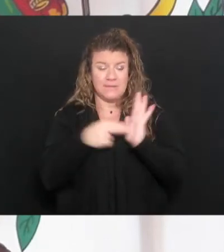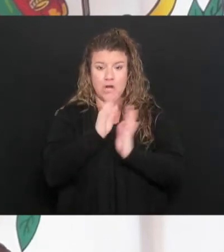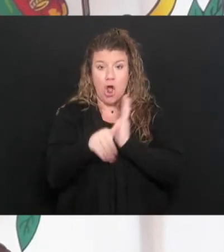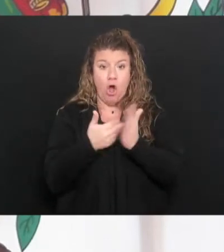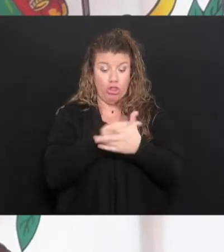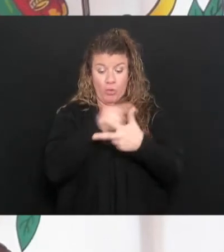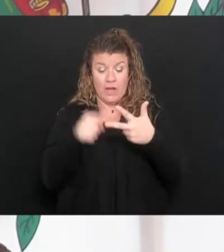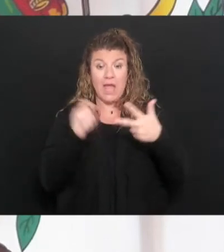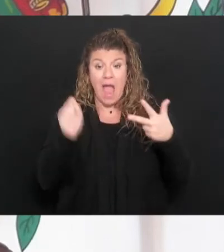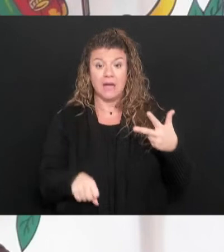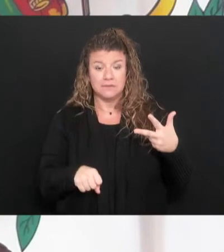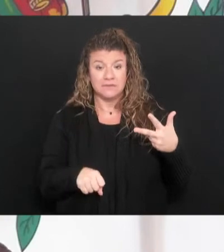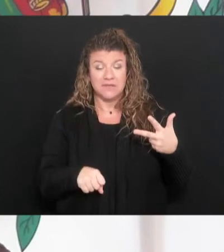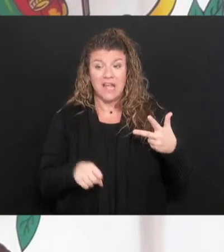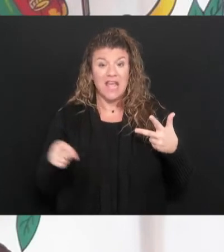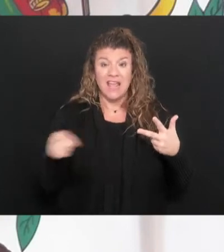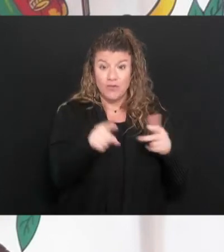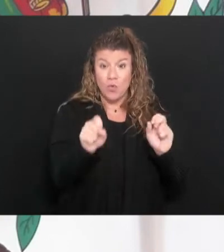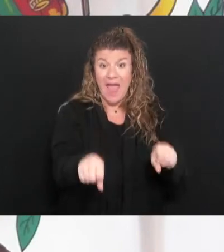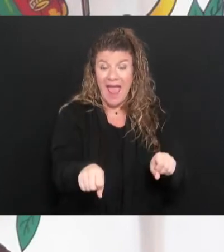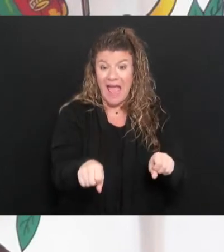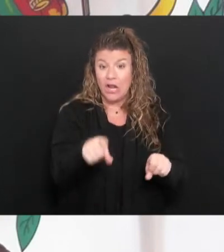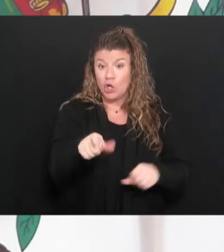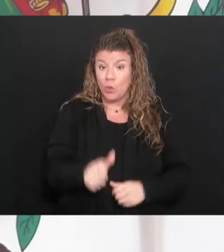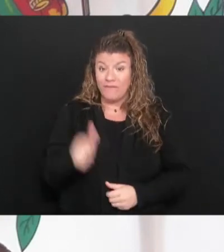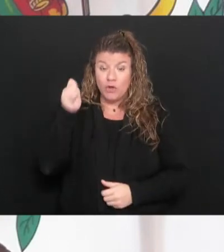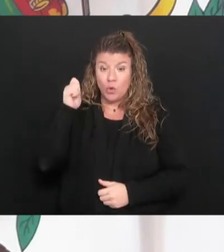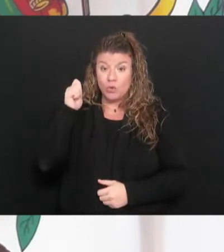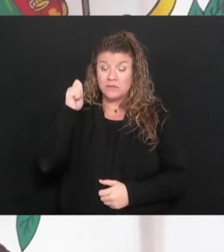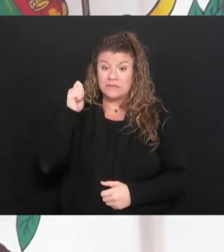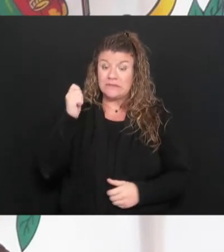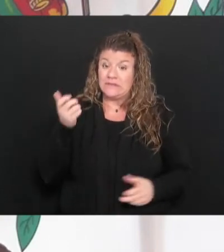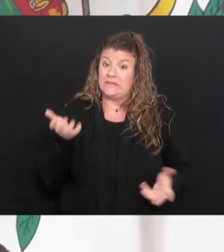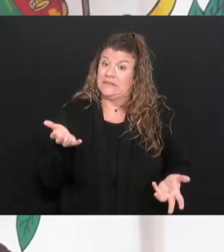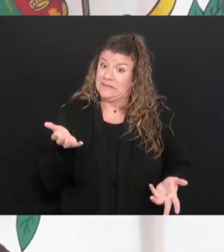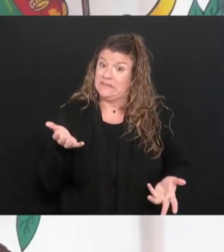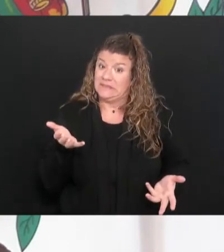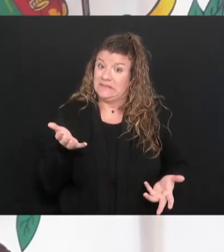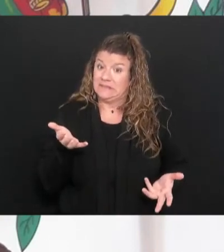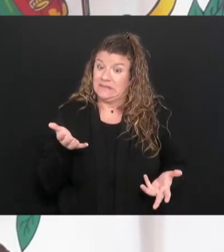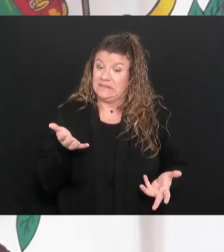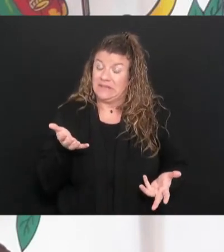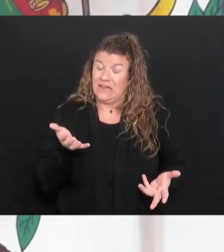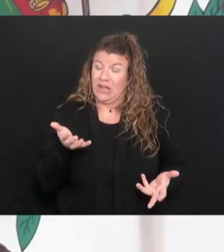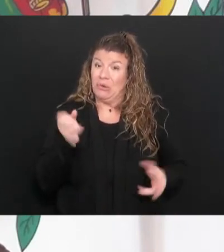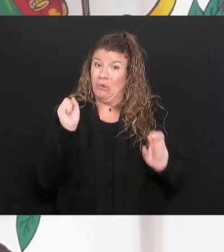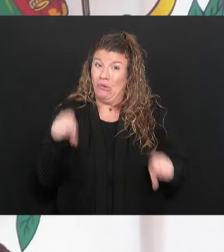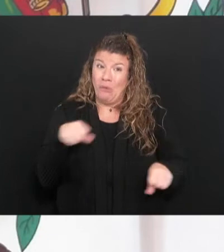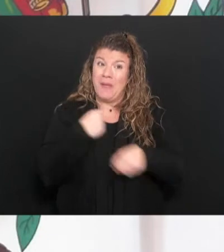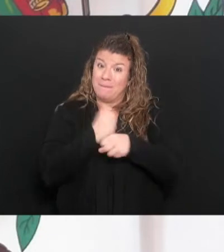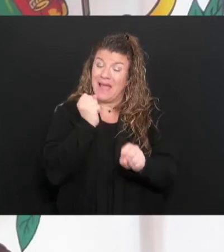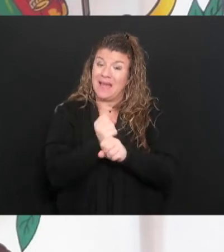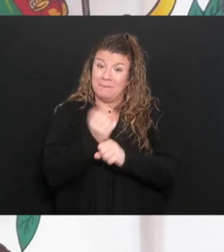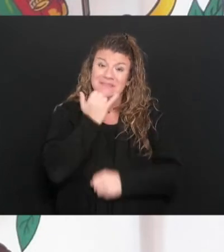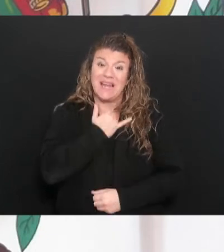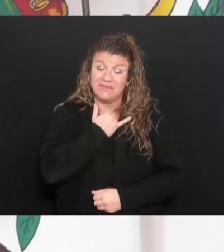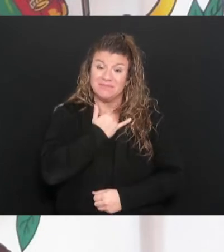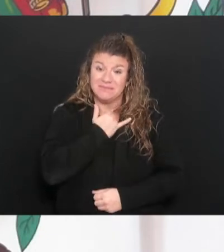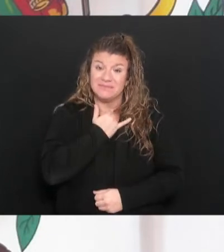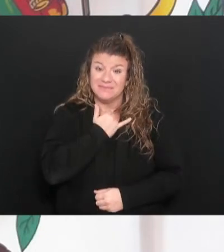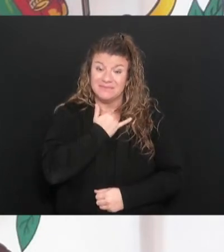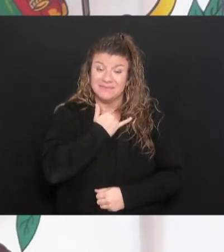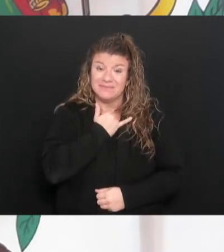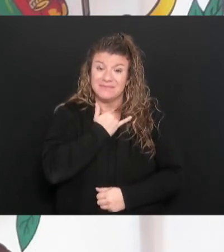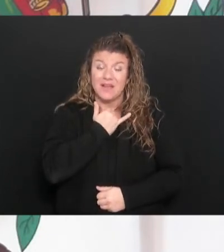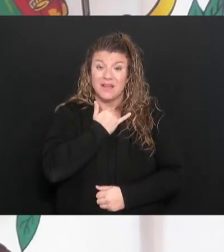shot and you don't get it, you're making a real mistake, a real mistake. The